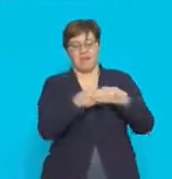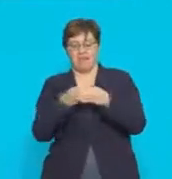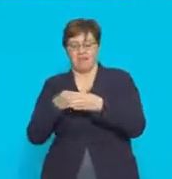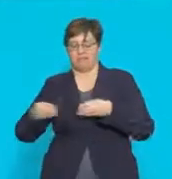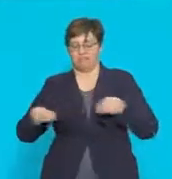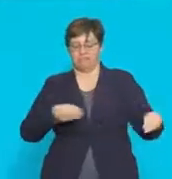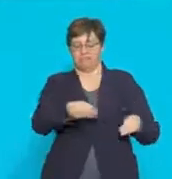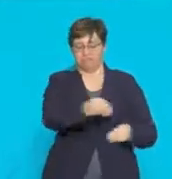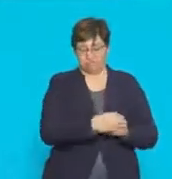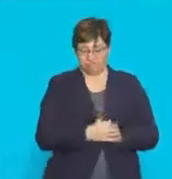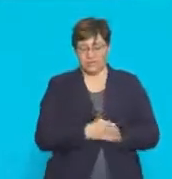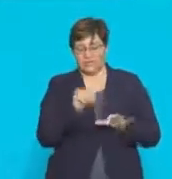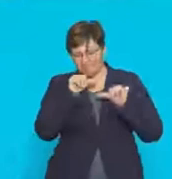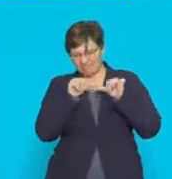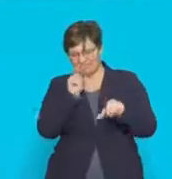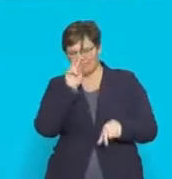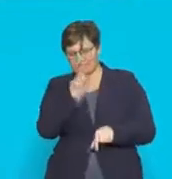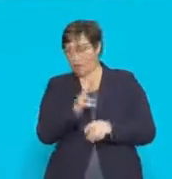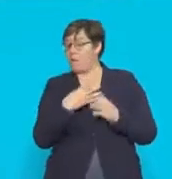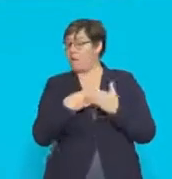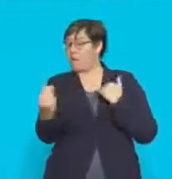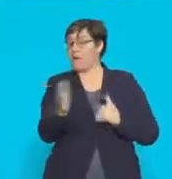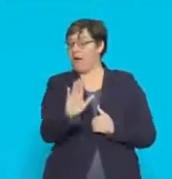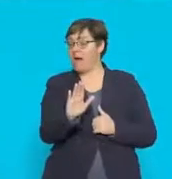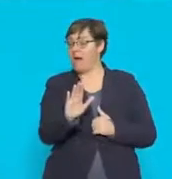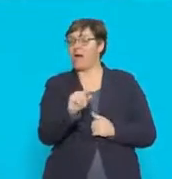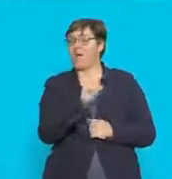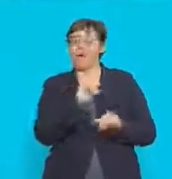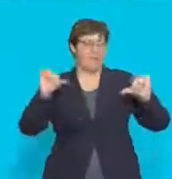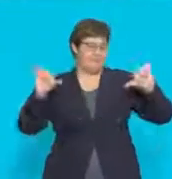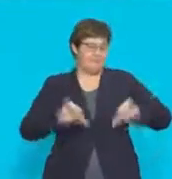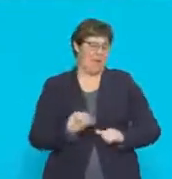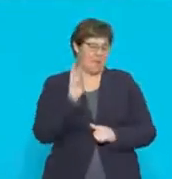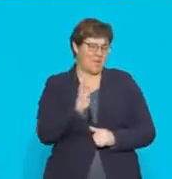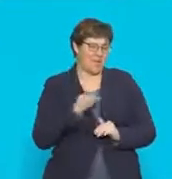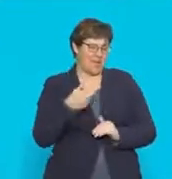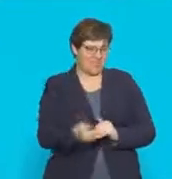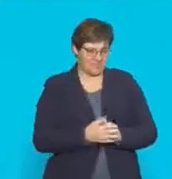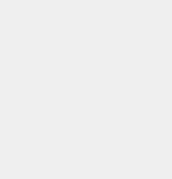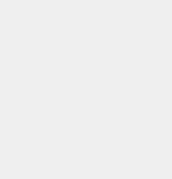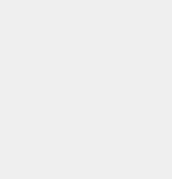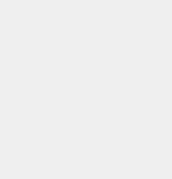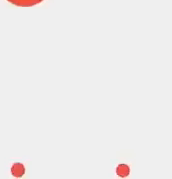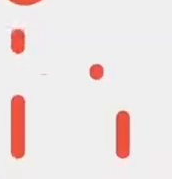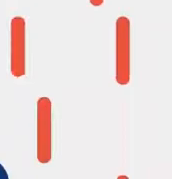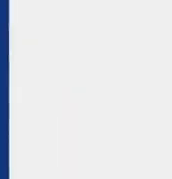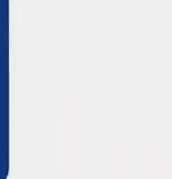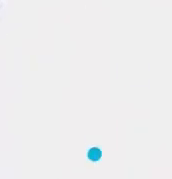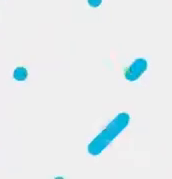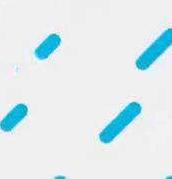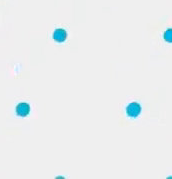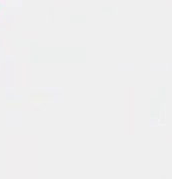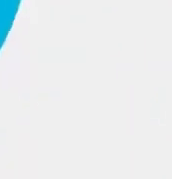So please stay tuned and don't go anywhere because I'm just going to come back after this ad break.